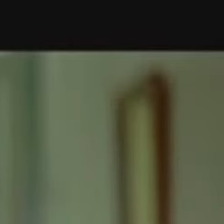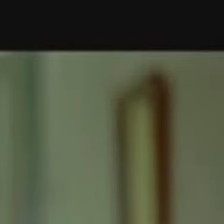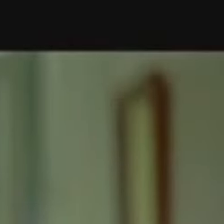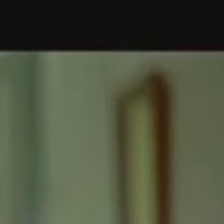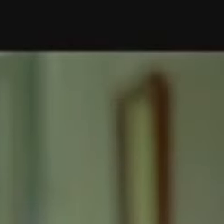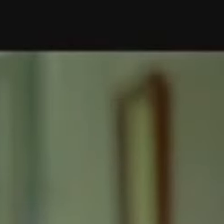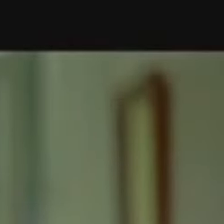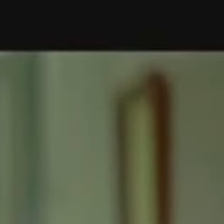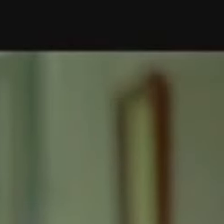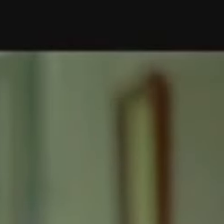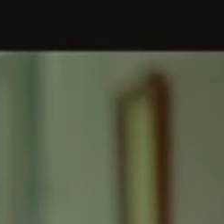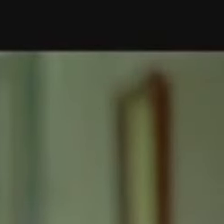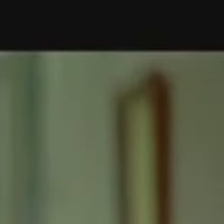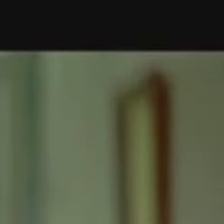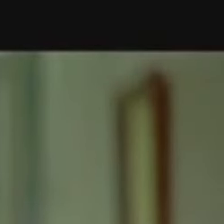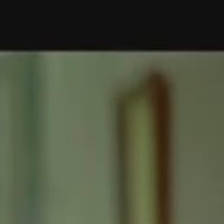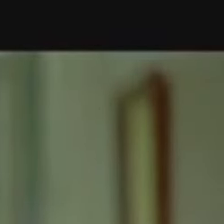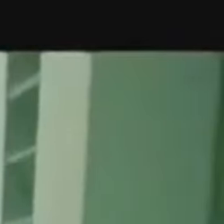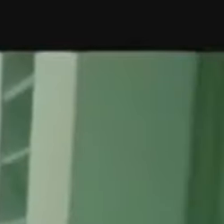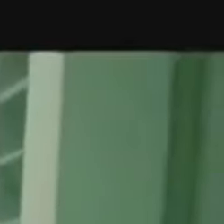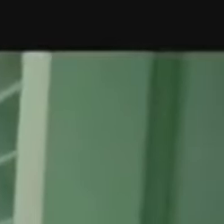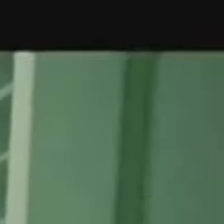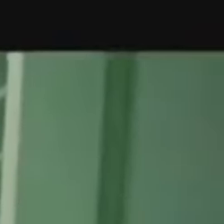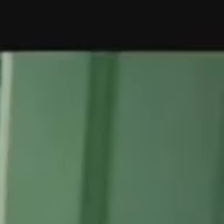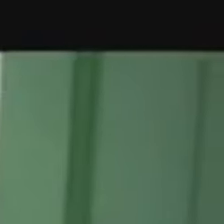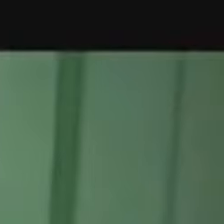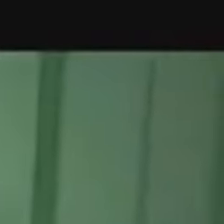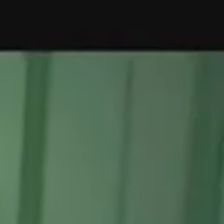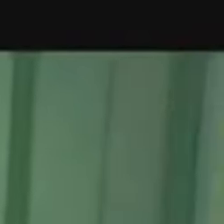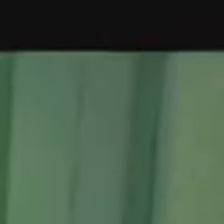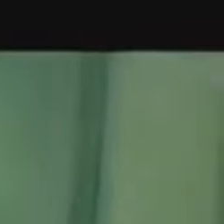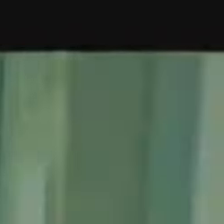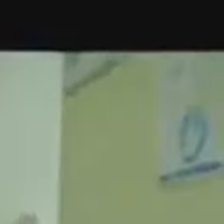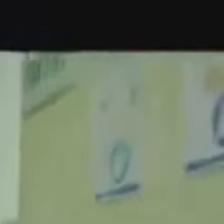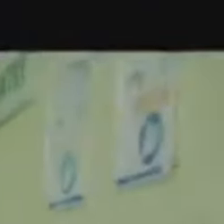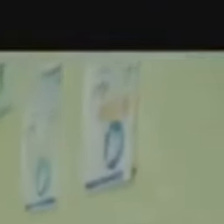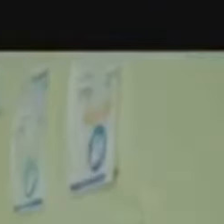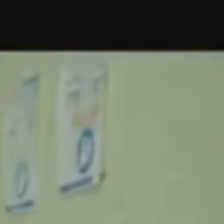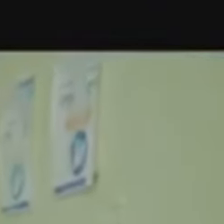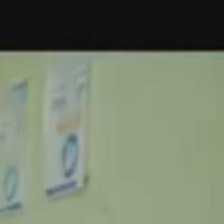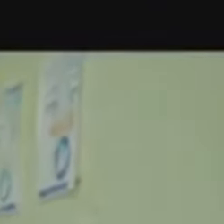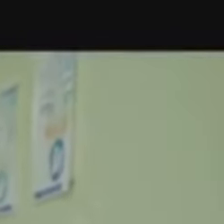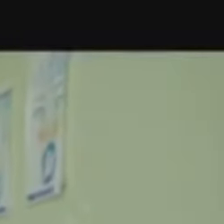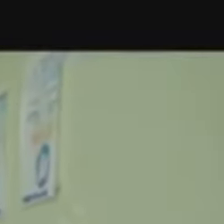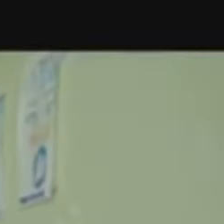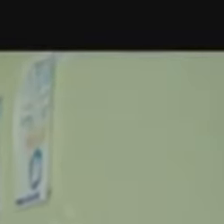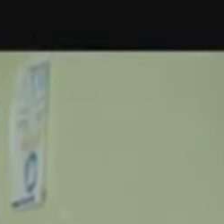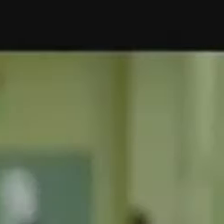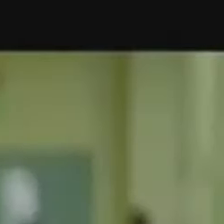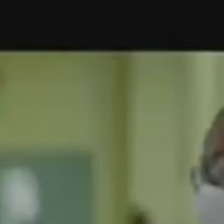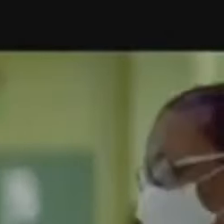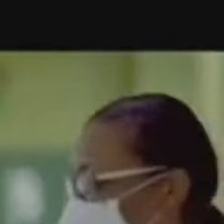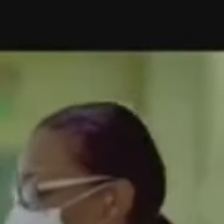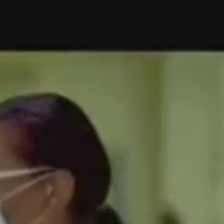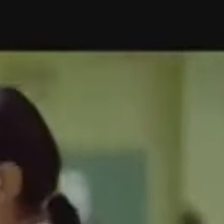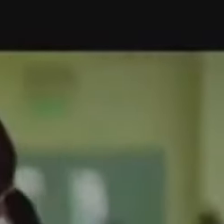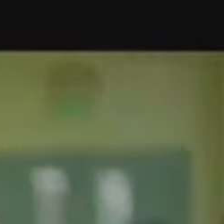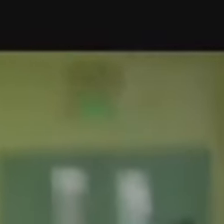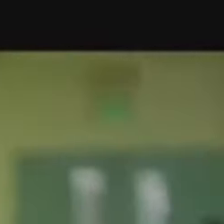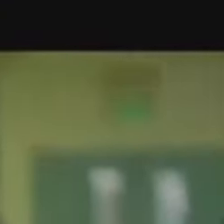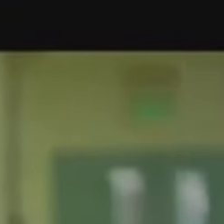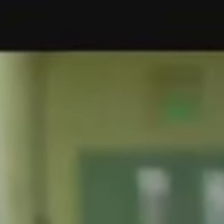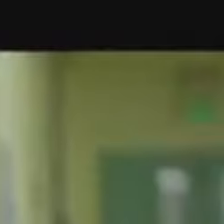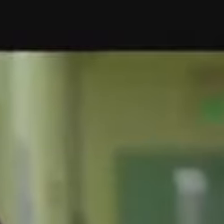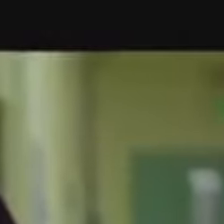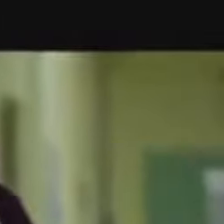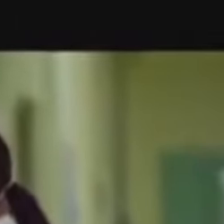financial, educational status, or mental and physical ability. Therefore, it is our duty to prevent the